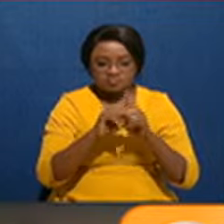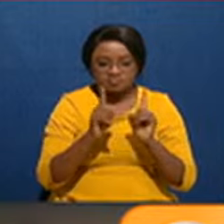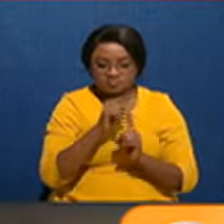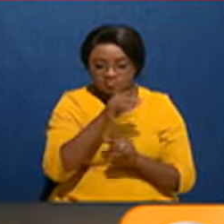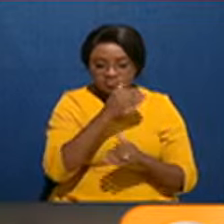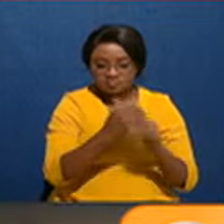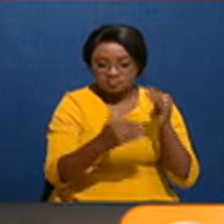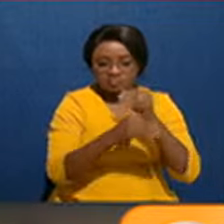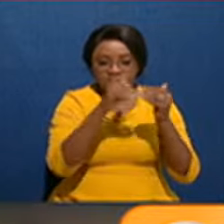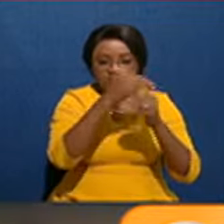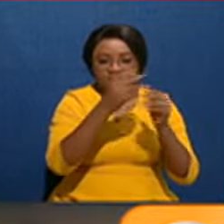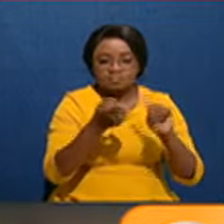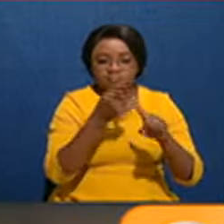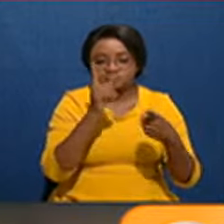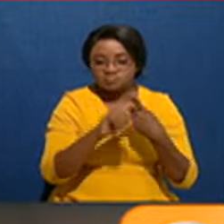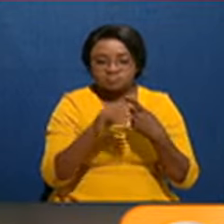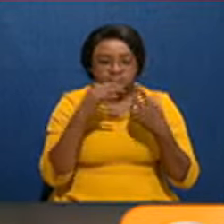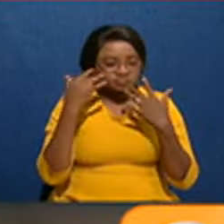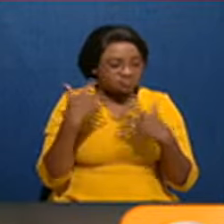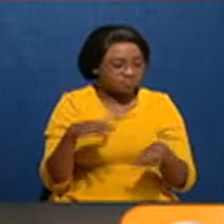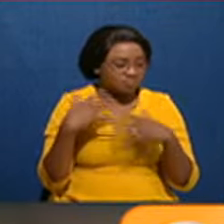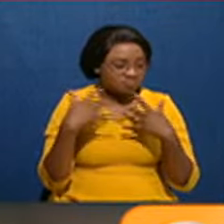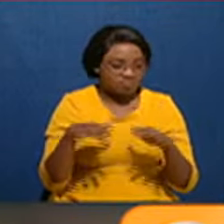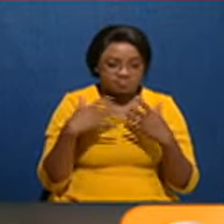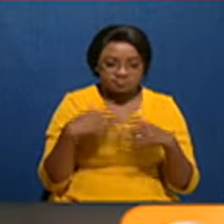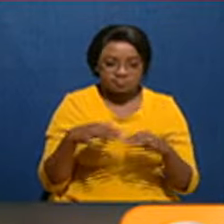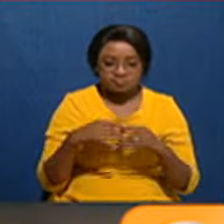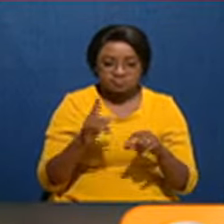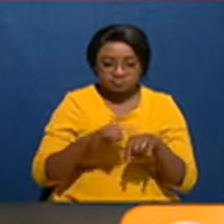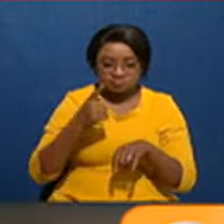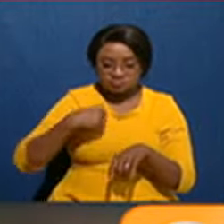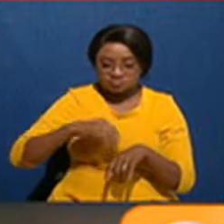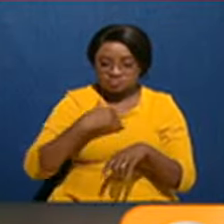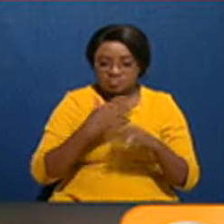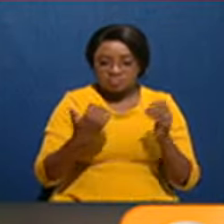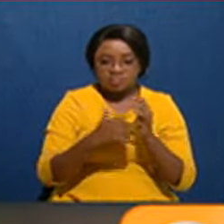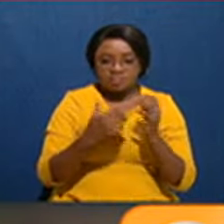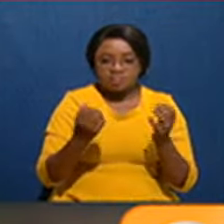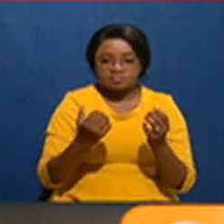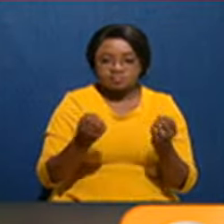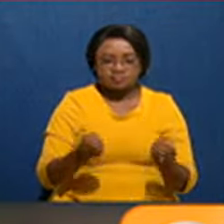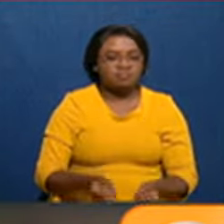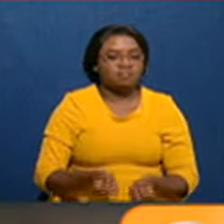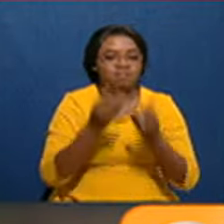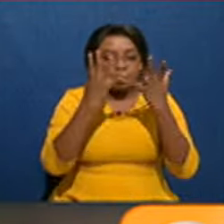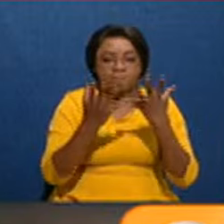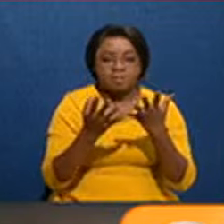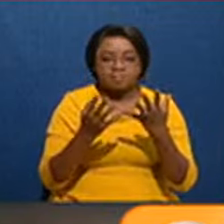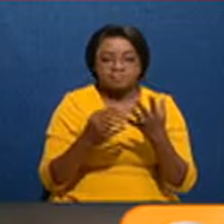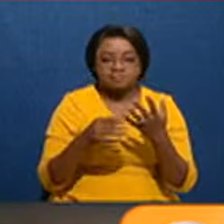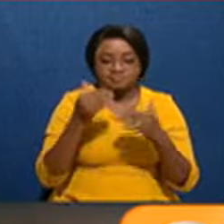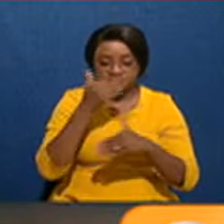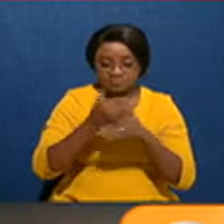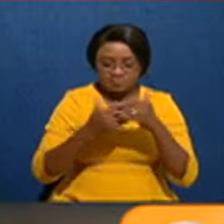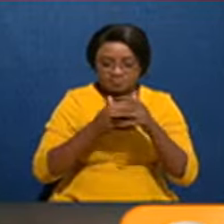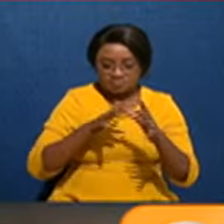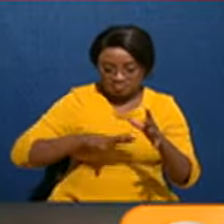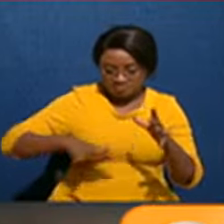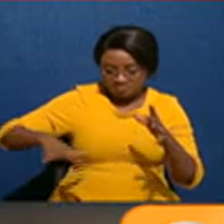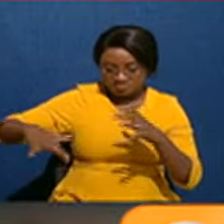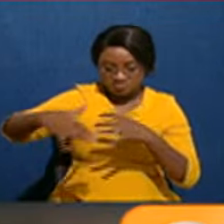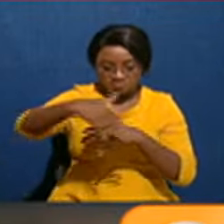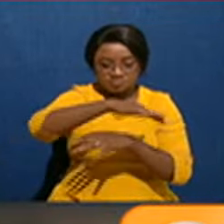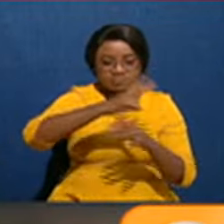building are impressive, I can tell you that. When we had the bomb blast the other day, the buildings around it